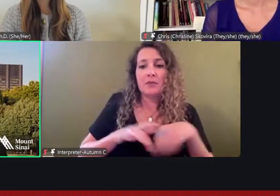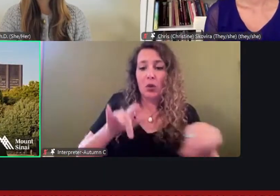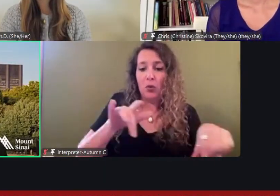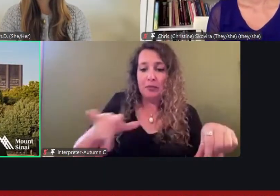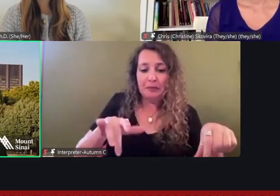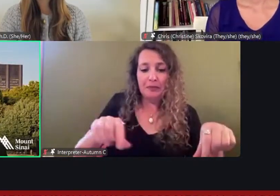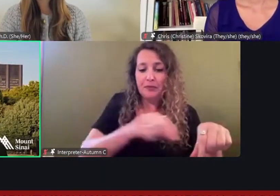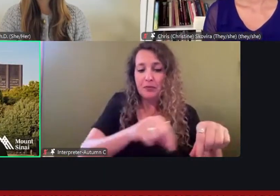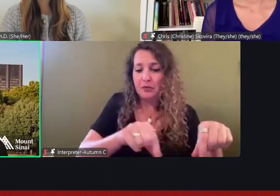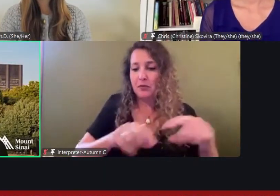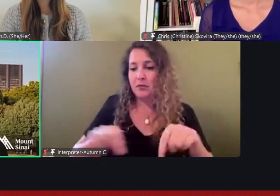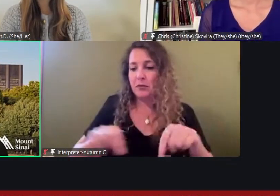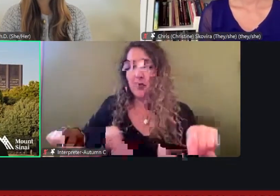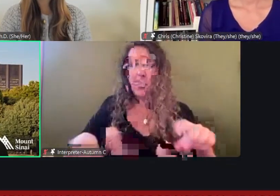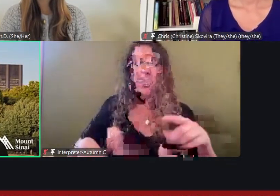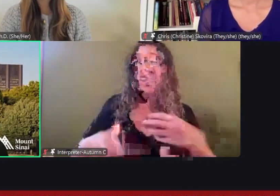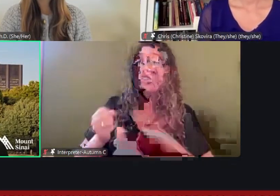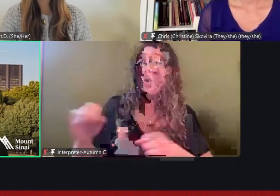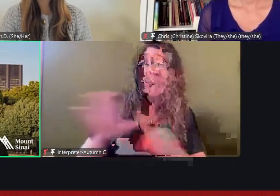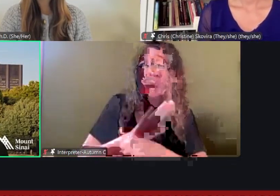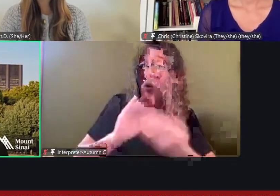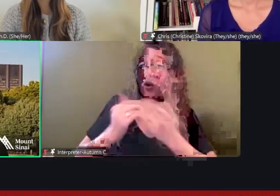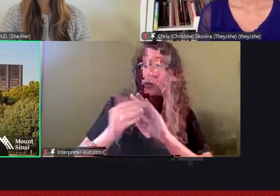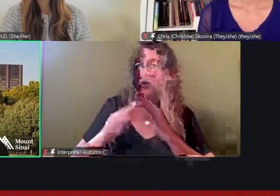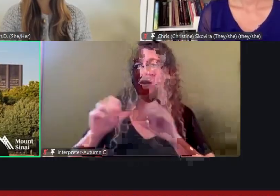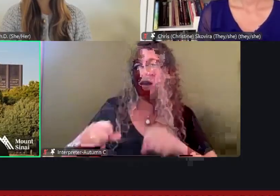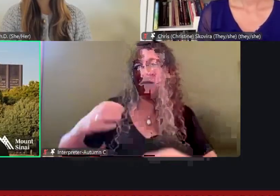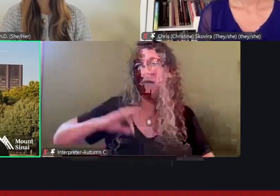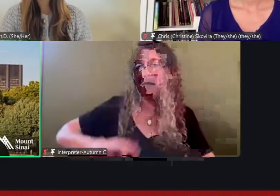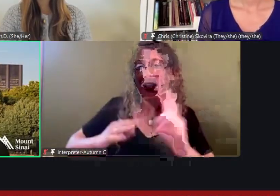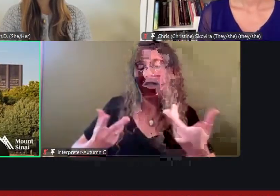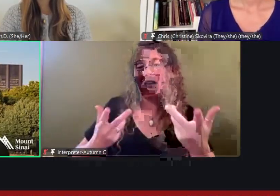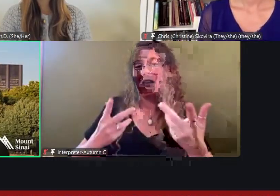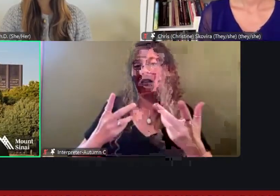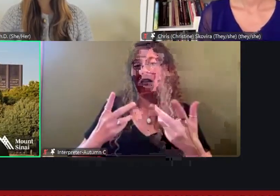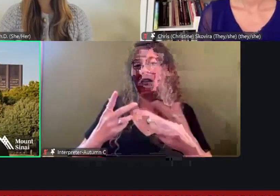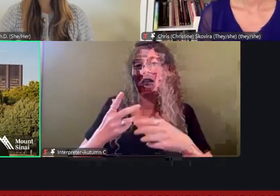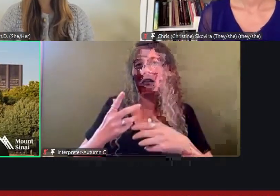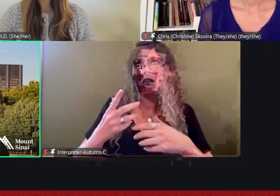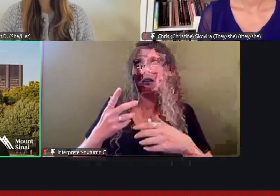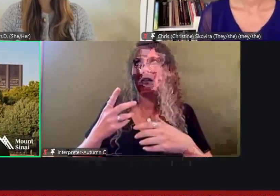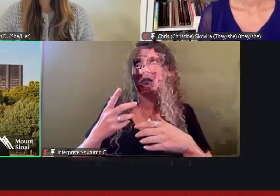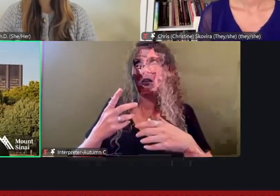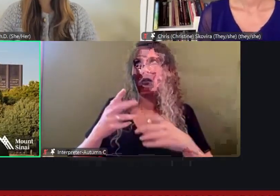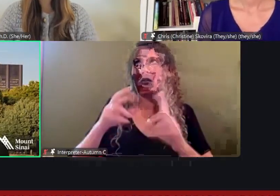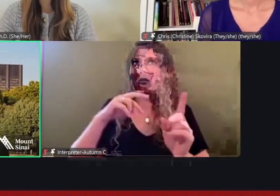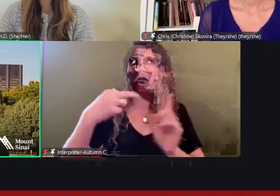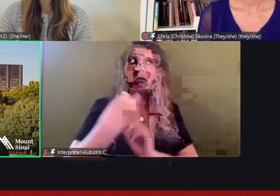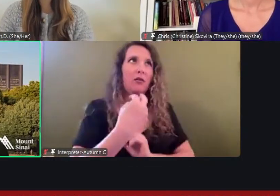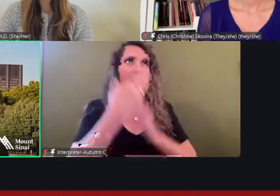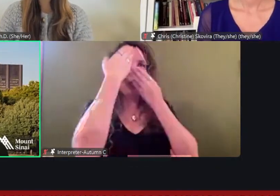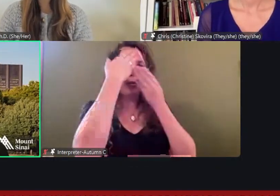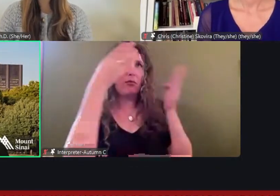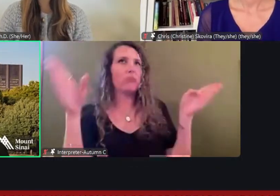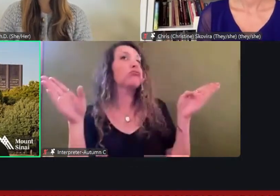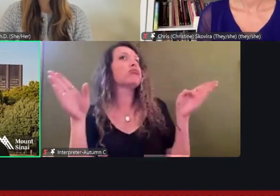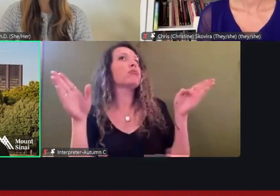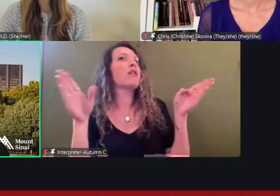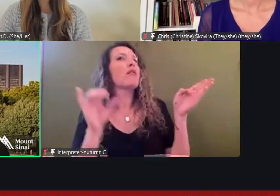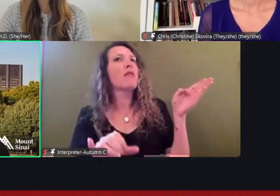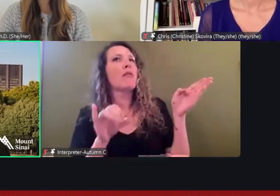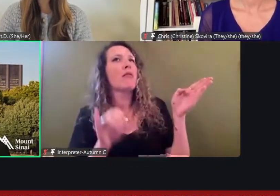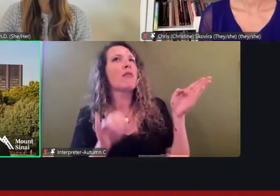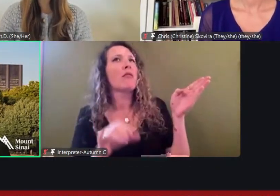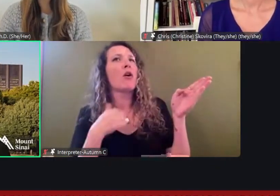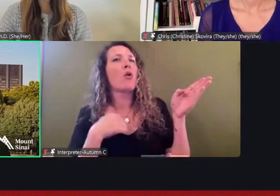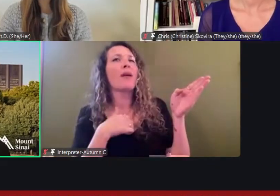need in the community, the whole community can benefit. So we open their kind of perceptions and their minds to that.